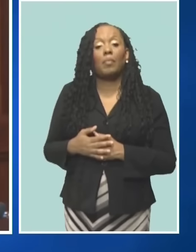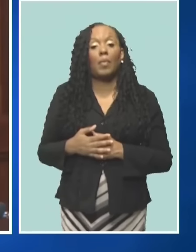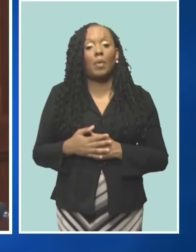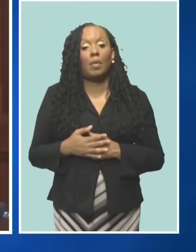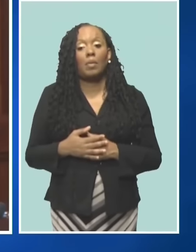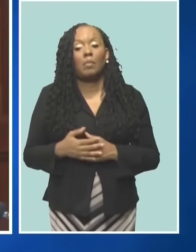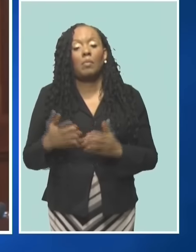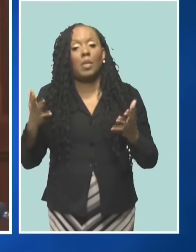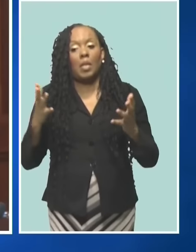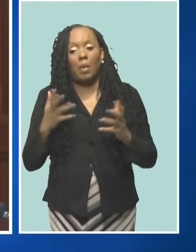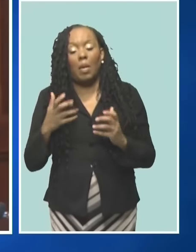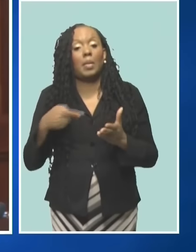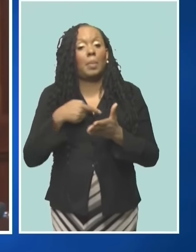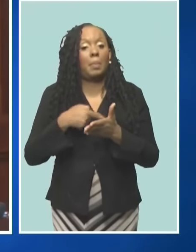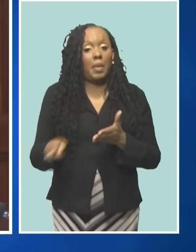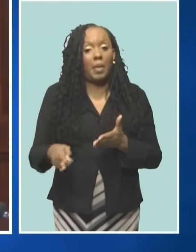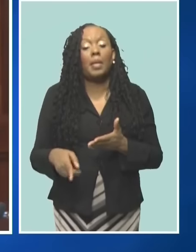debt,